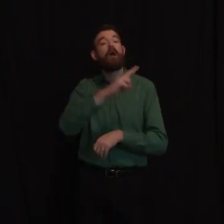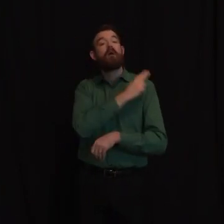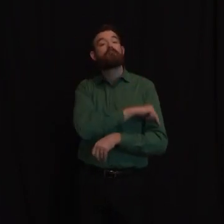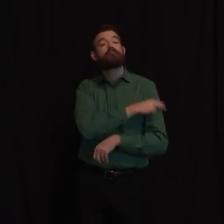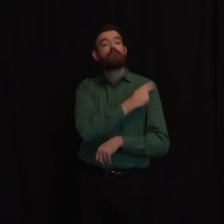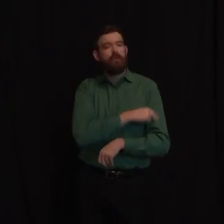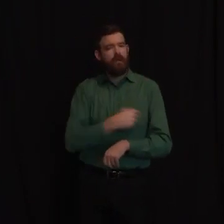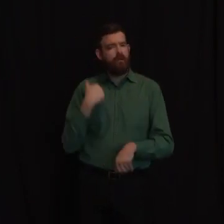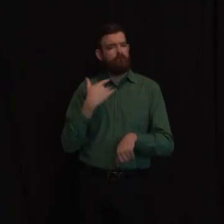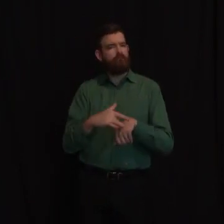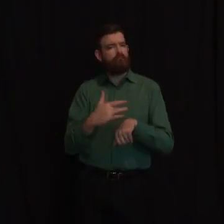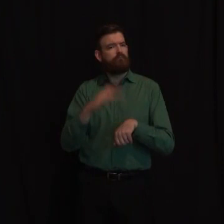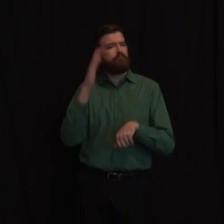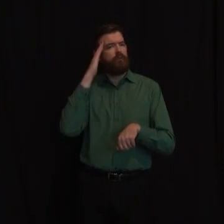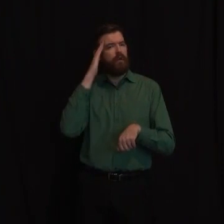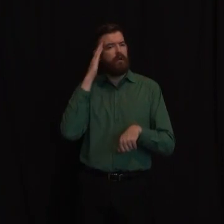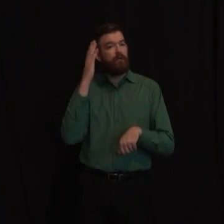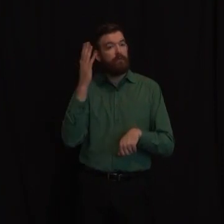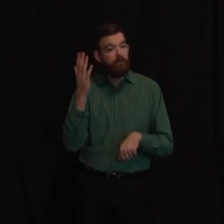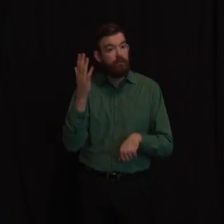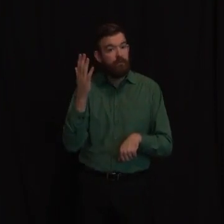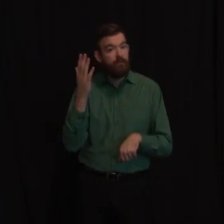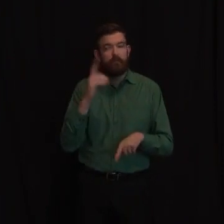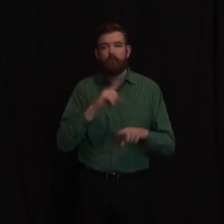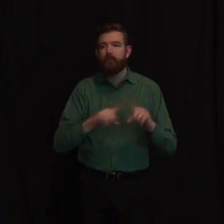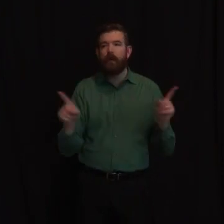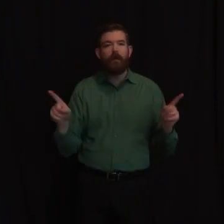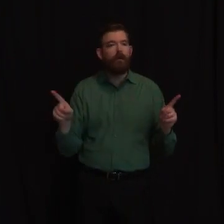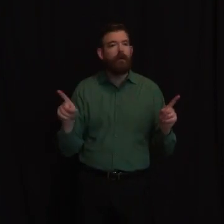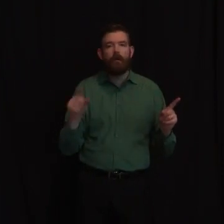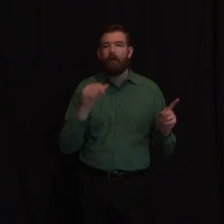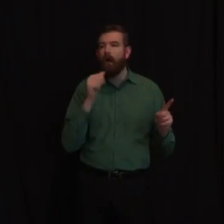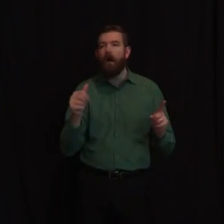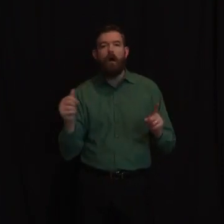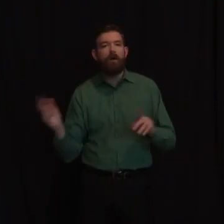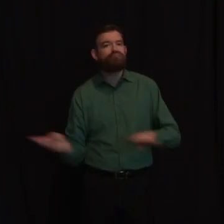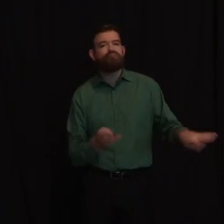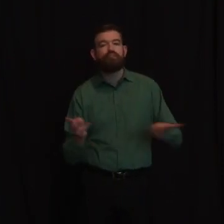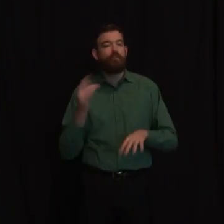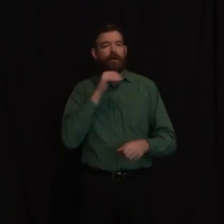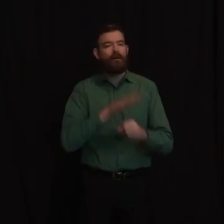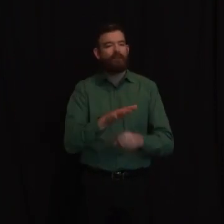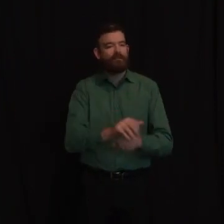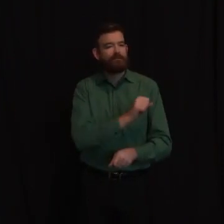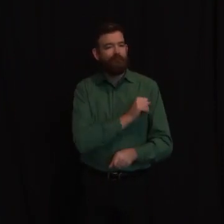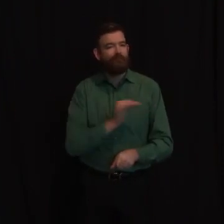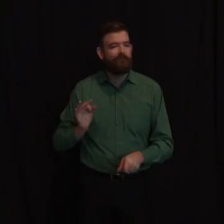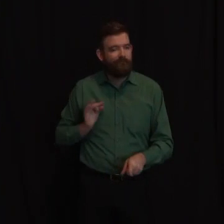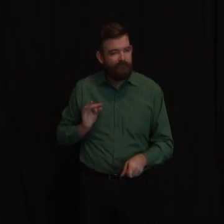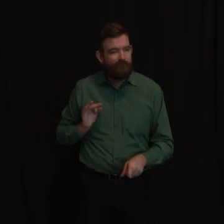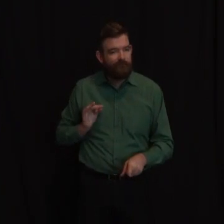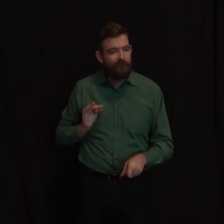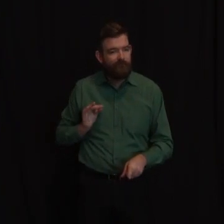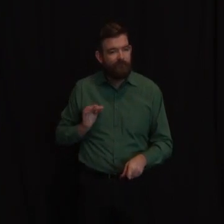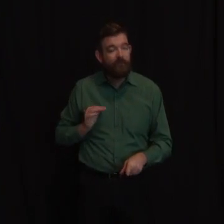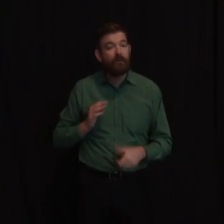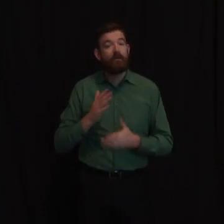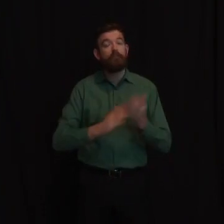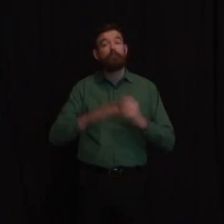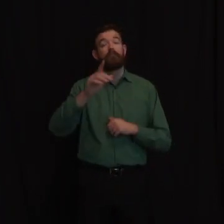staffing shortage? Anything new on the May 1st property tax deadline? I know Paul Sarlo said something about how that will